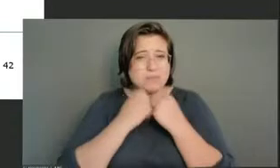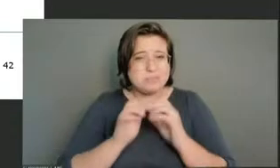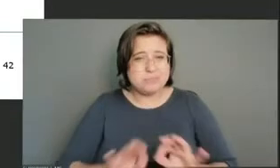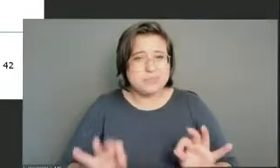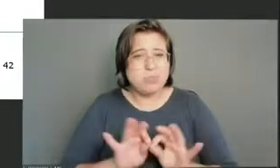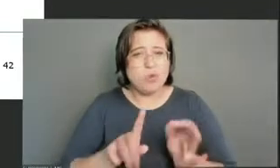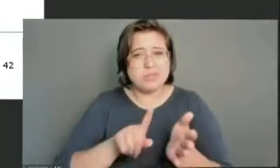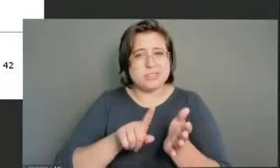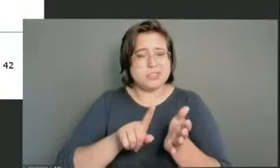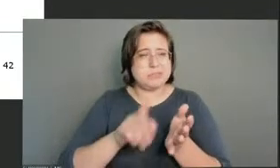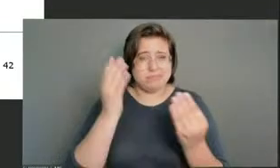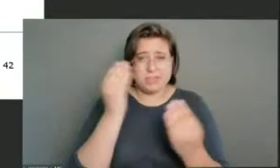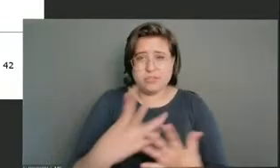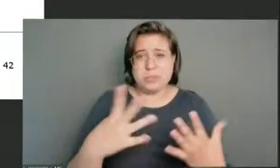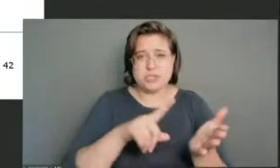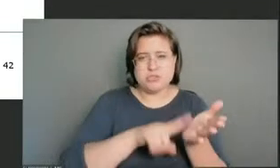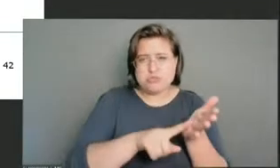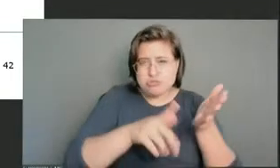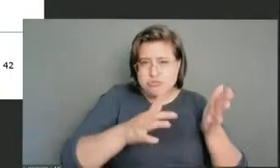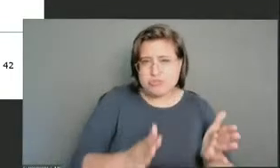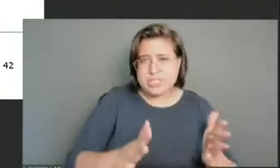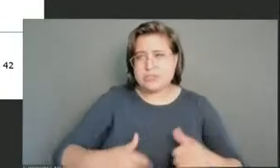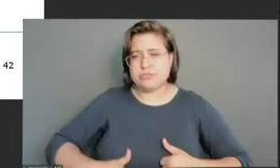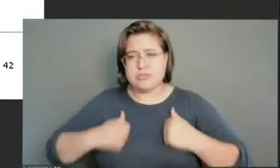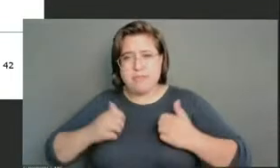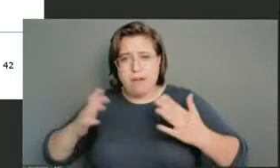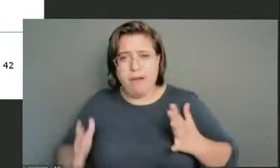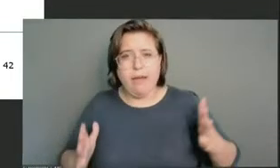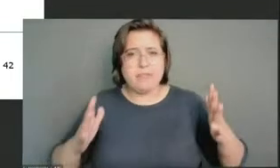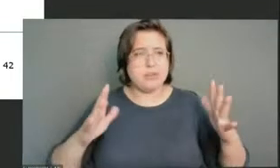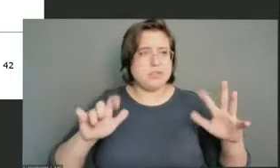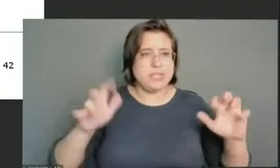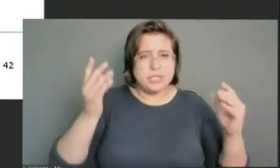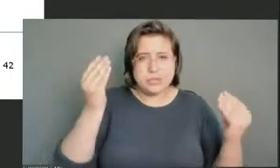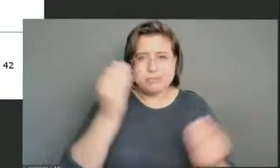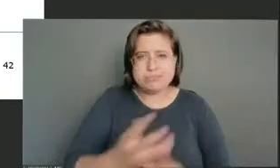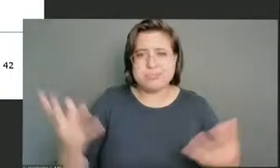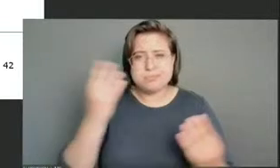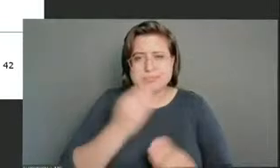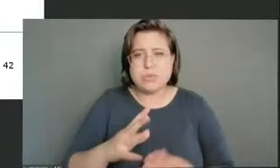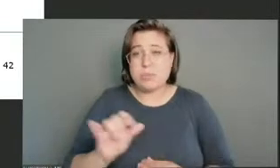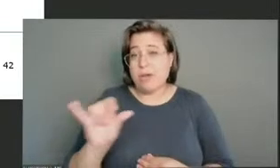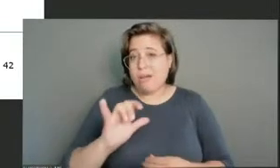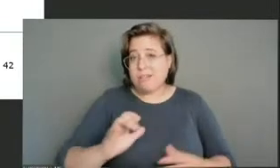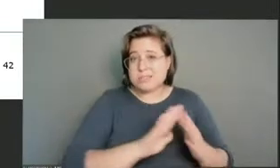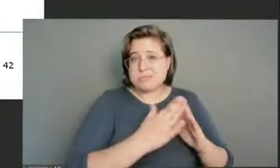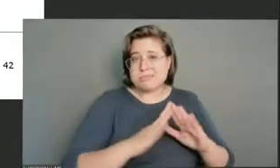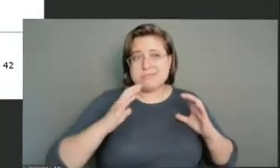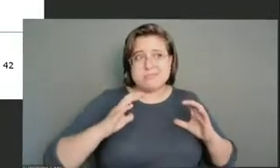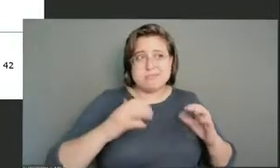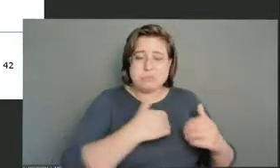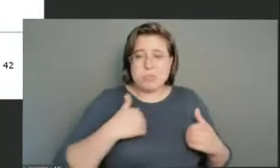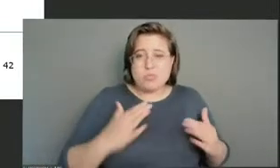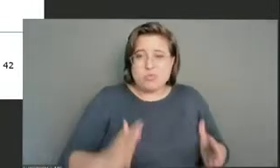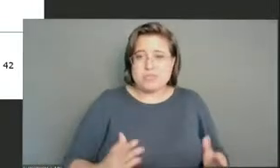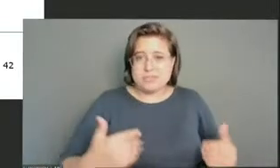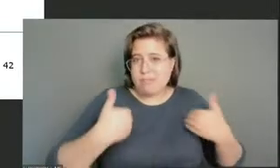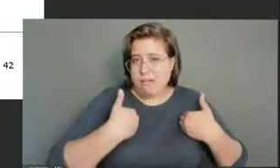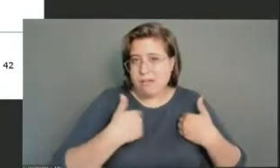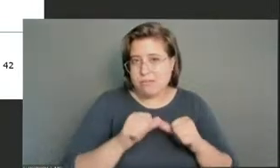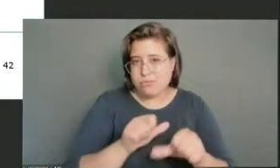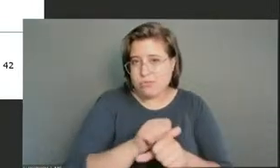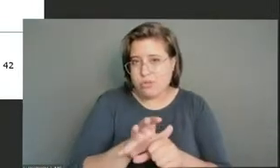and providers serving long COVID patients, but also amongst community members living with long COVID. So this long COVID